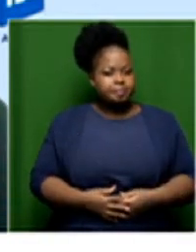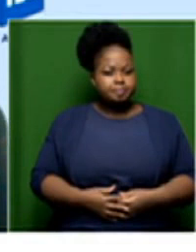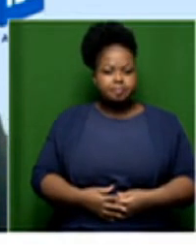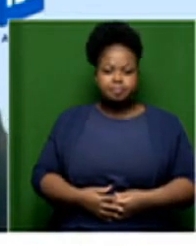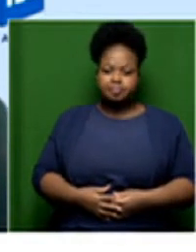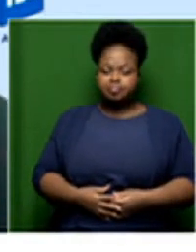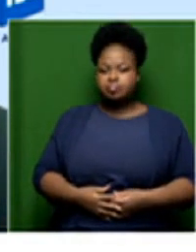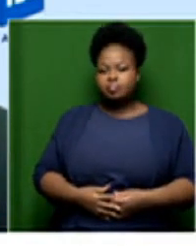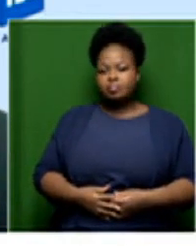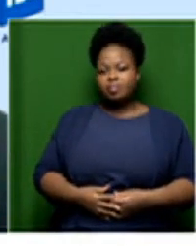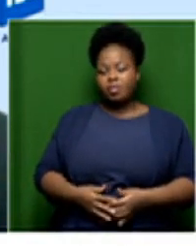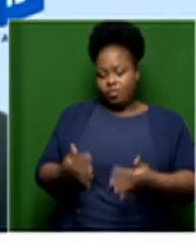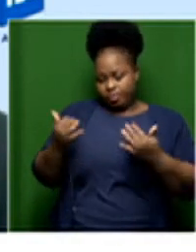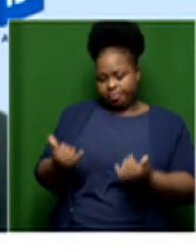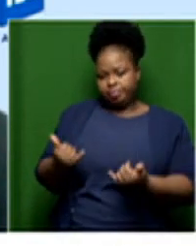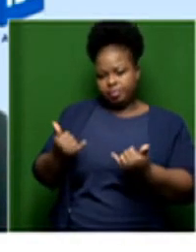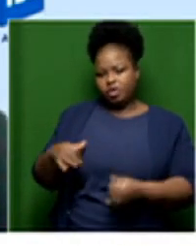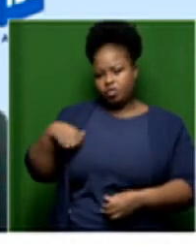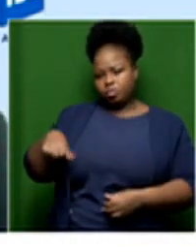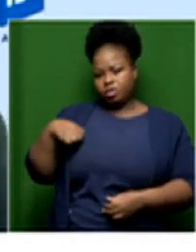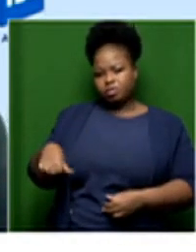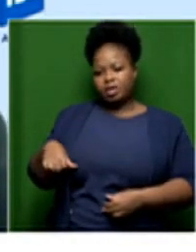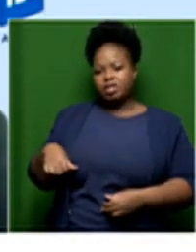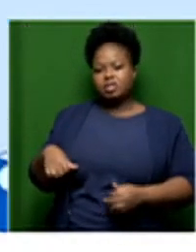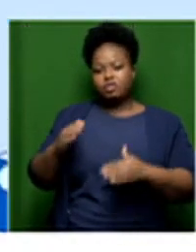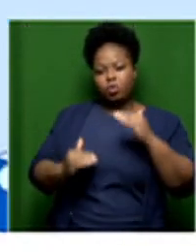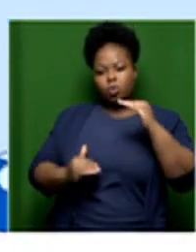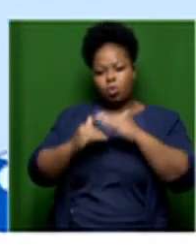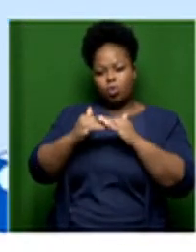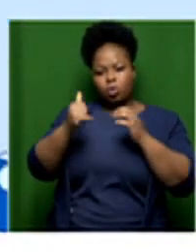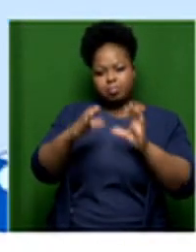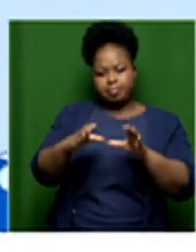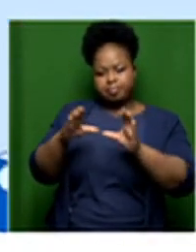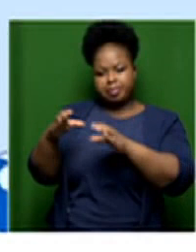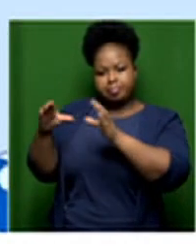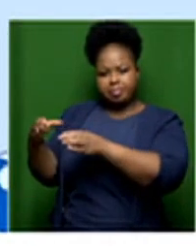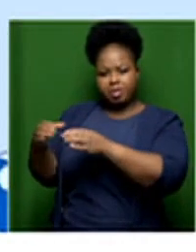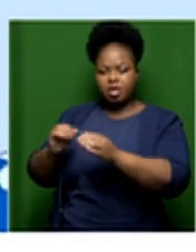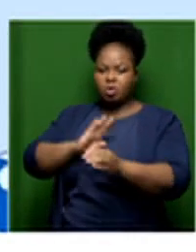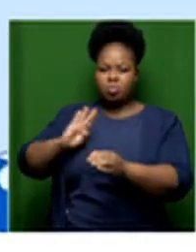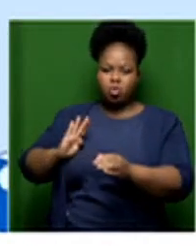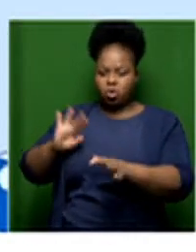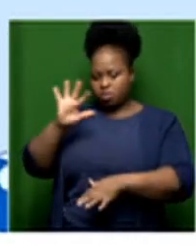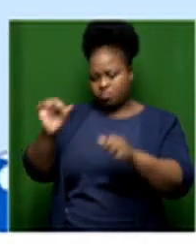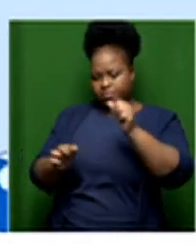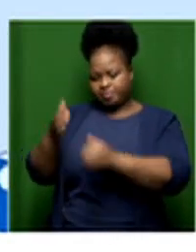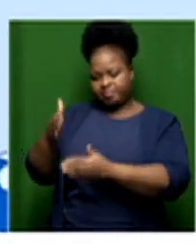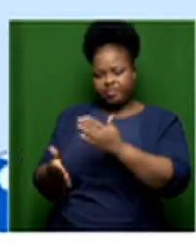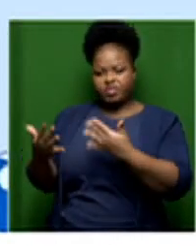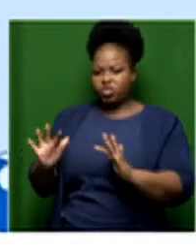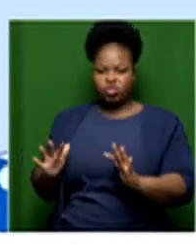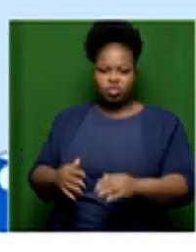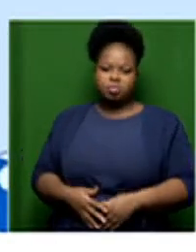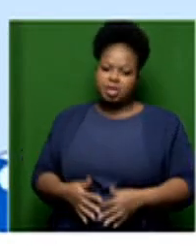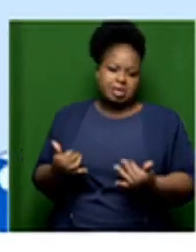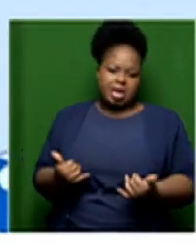The processes at the instance of the Municipal Demarcation Board have run their course. They have been concluded. There is no longer